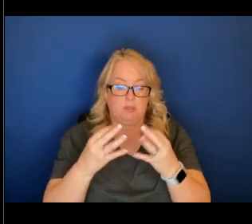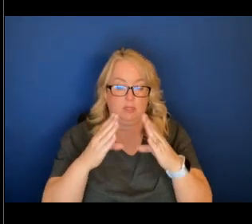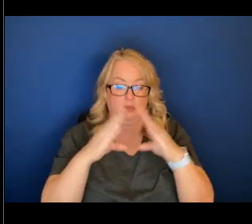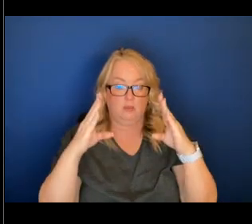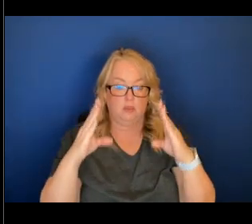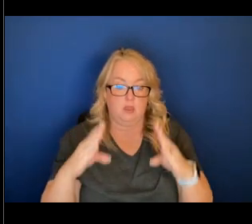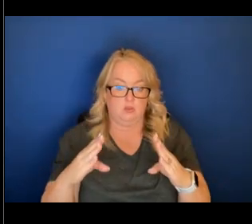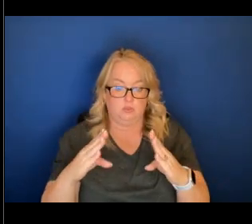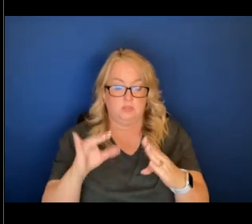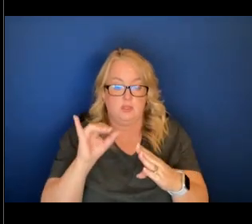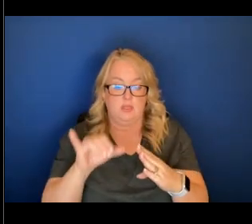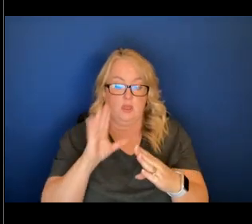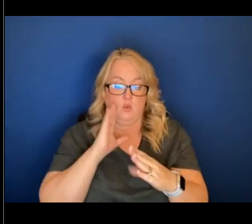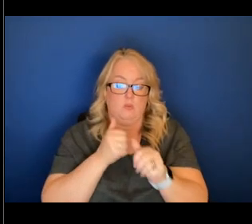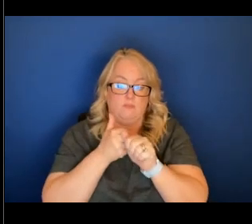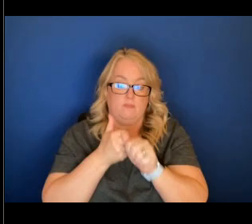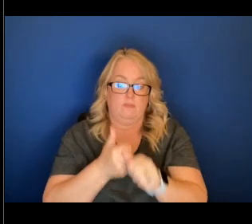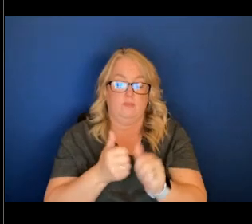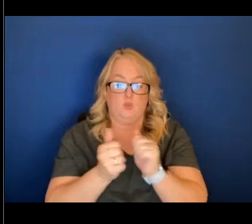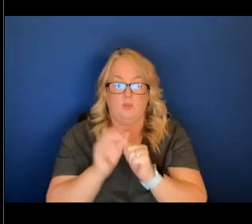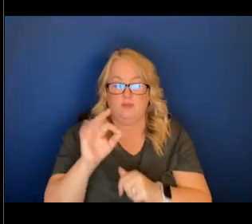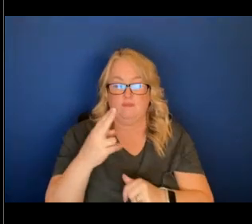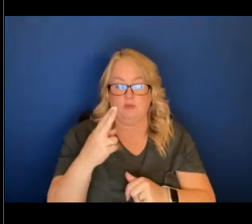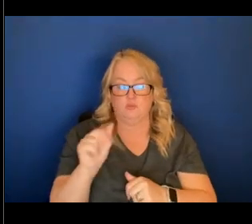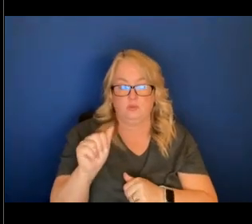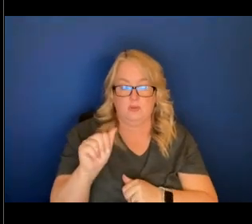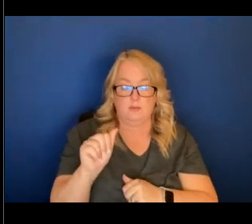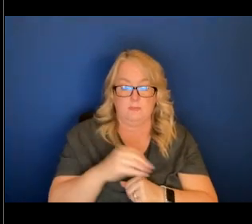dwellings that comply with the FHA.